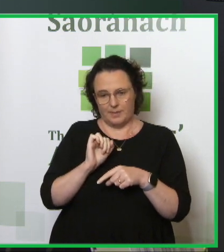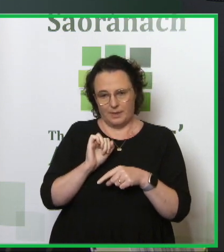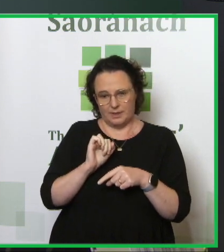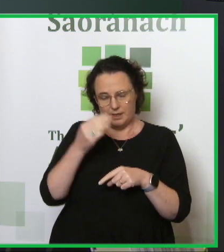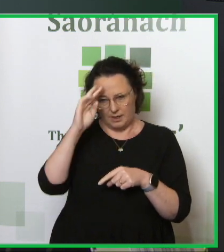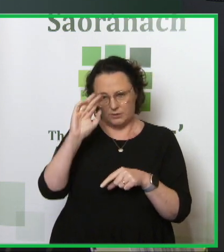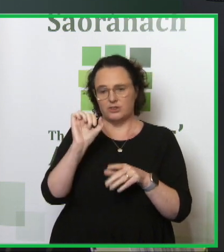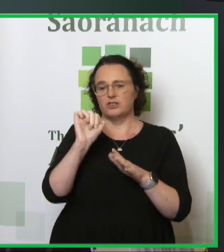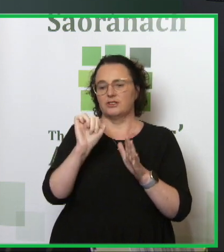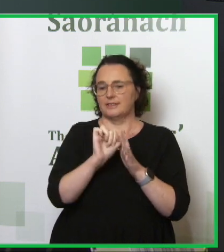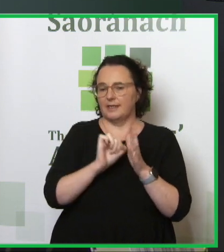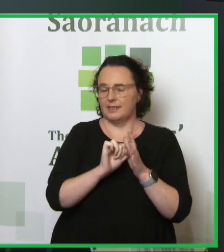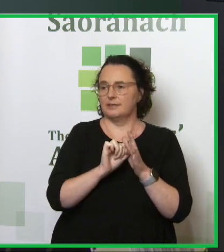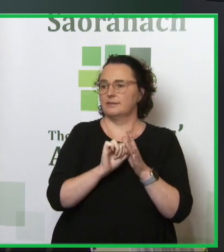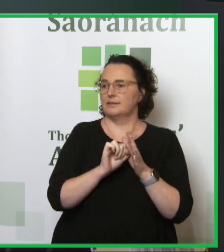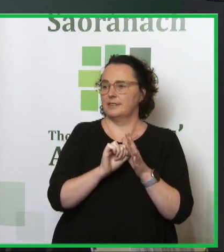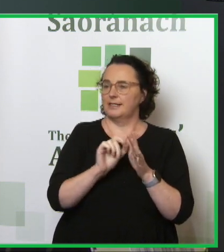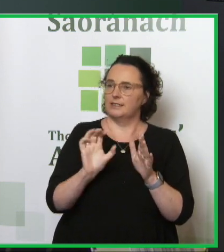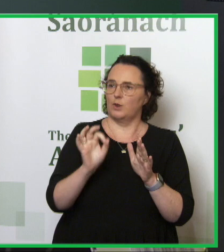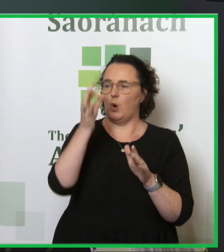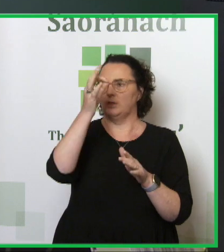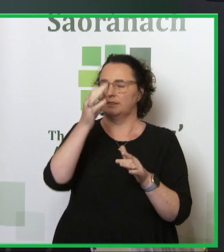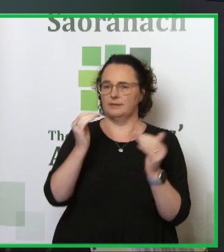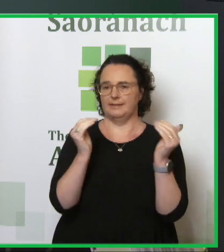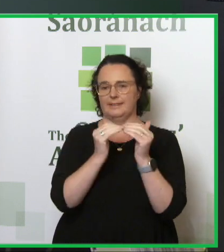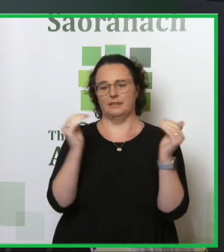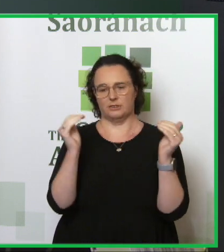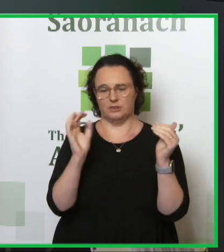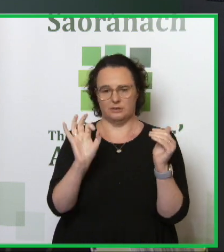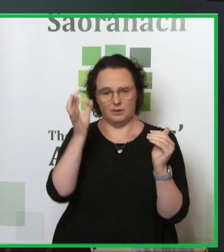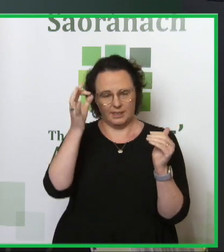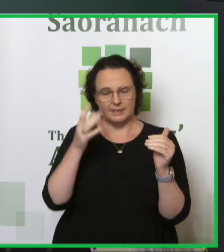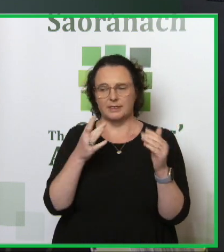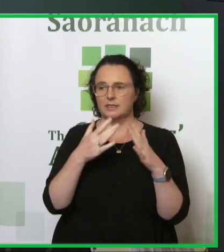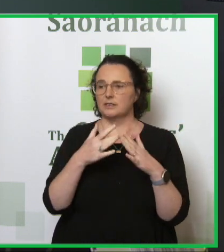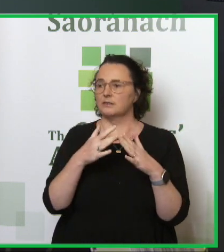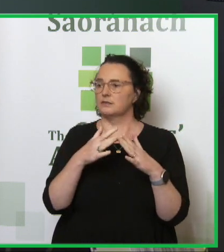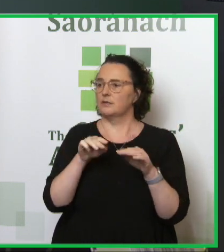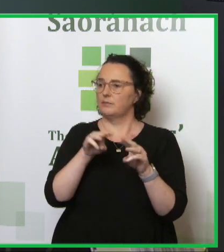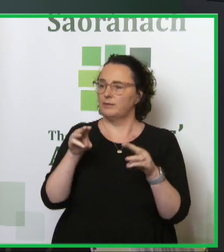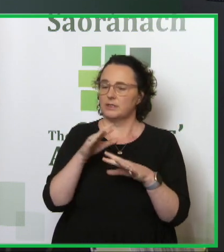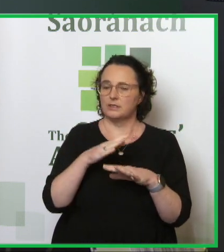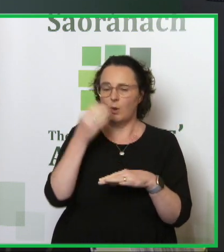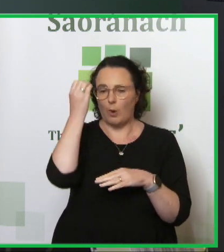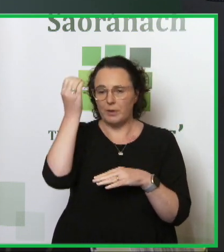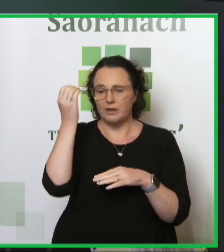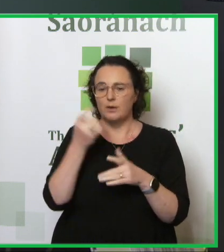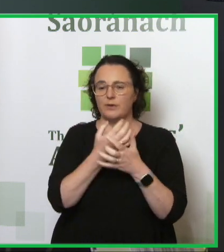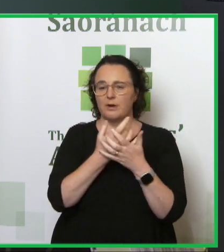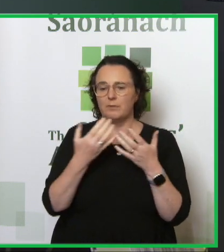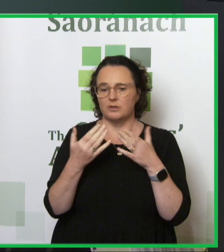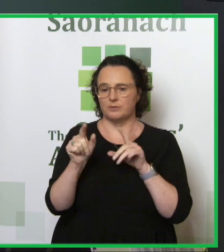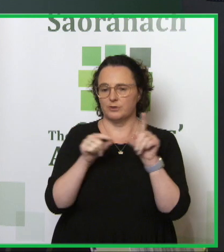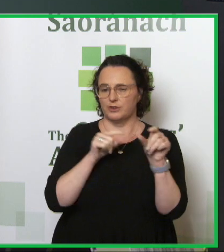Irish state to be the gold standard for getting a consensus opinion from a population when there are multiple